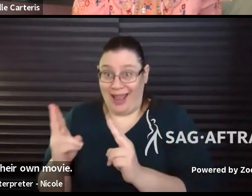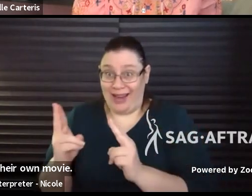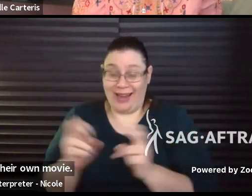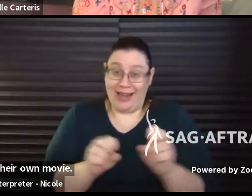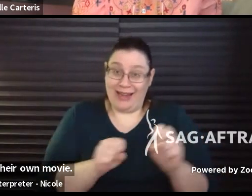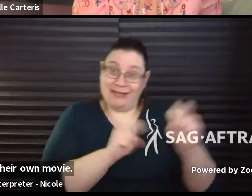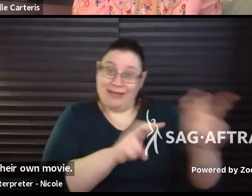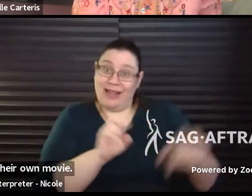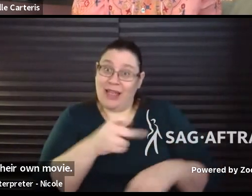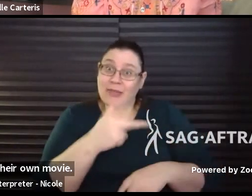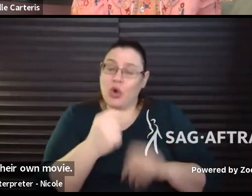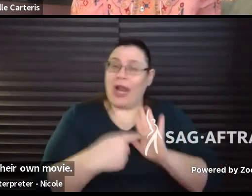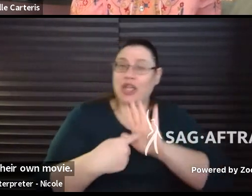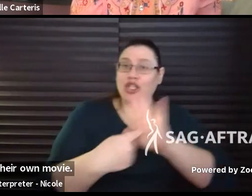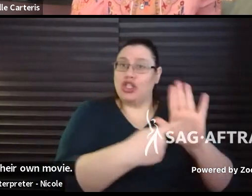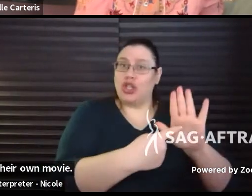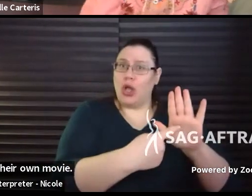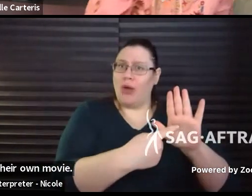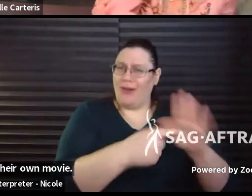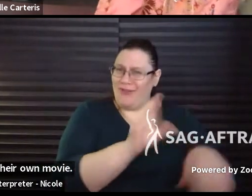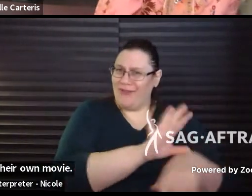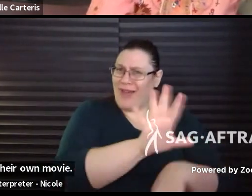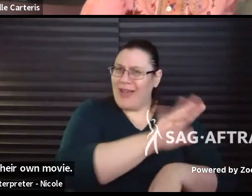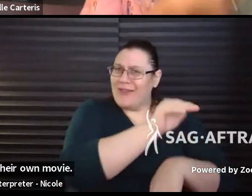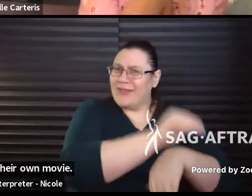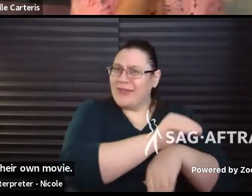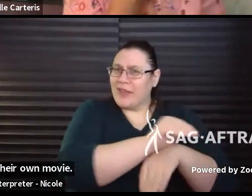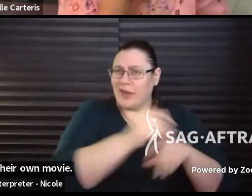screening it by 5 p.m. So honestly, over the course